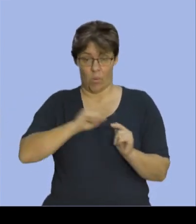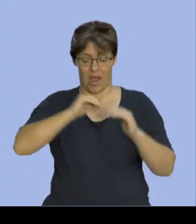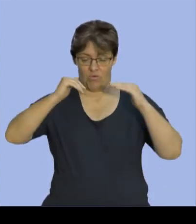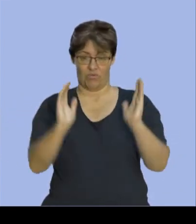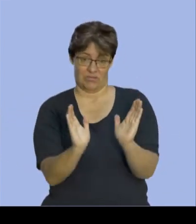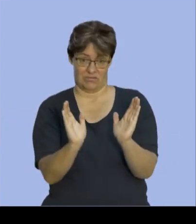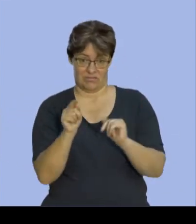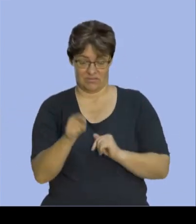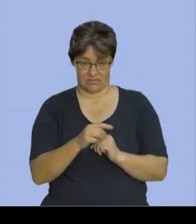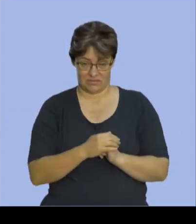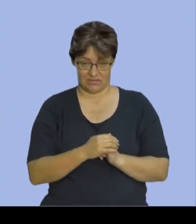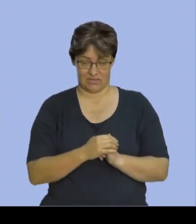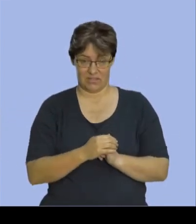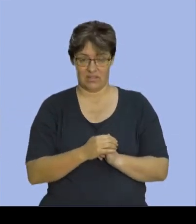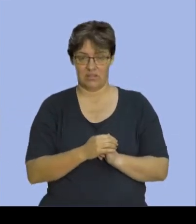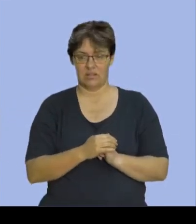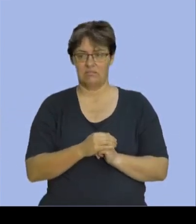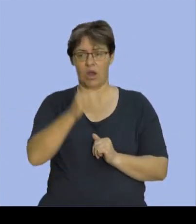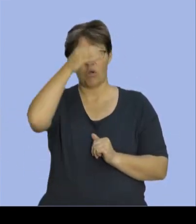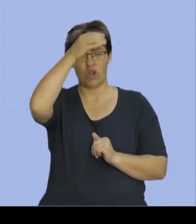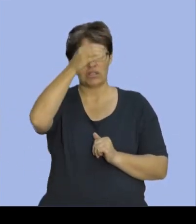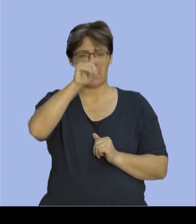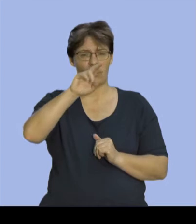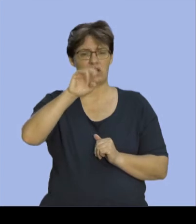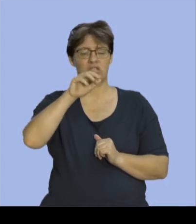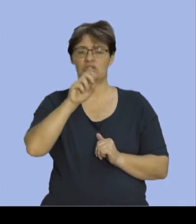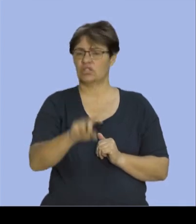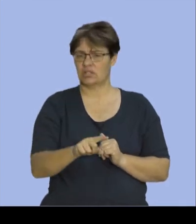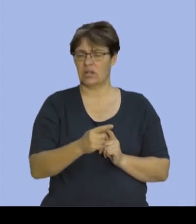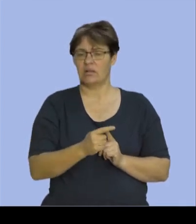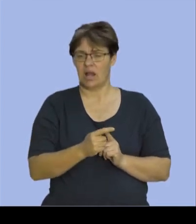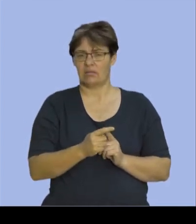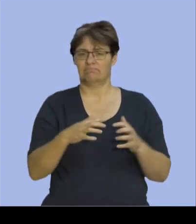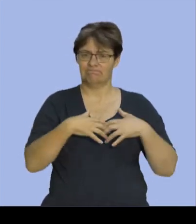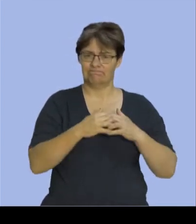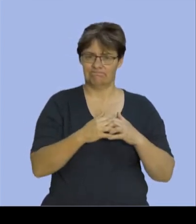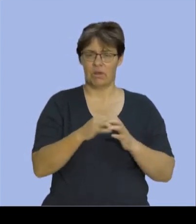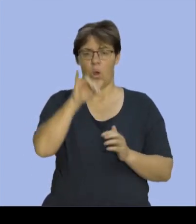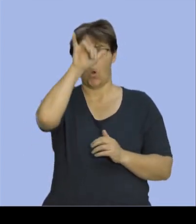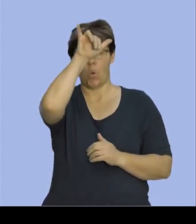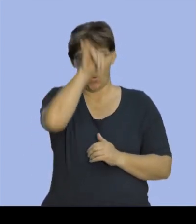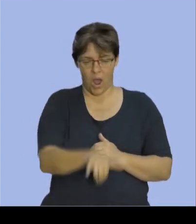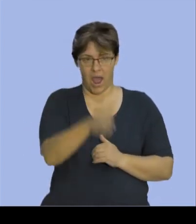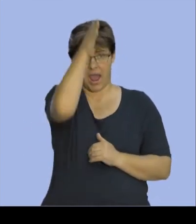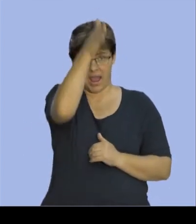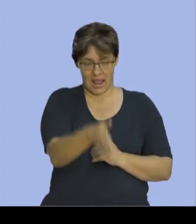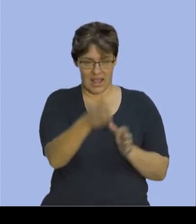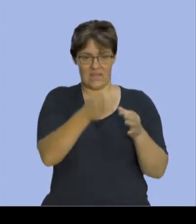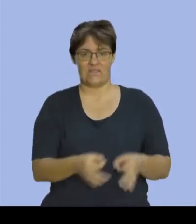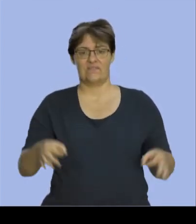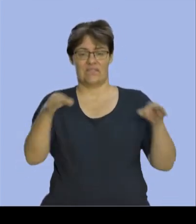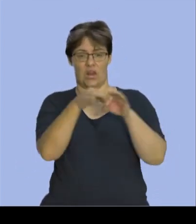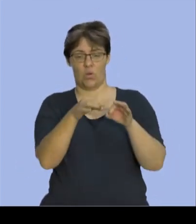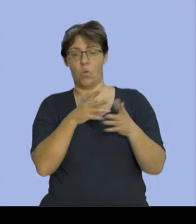Then lastly, the concept of a range will be the set of all the y values where the graph